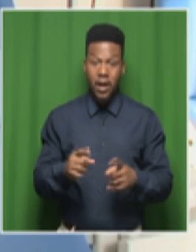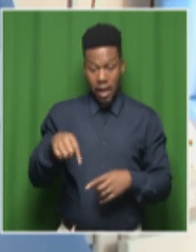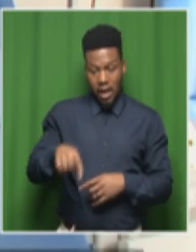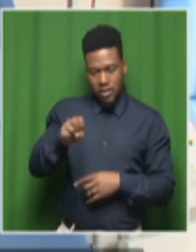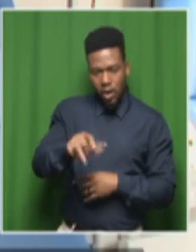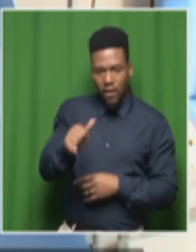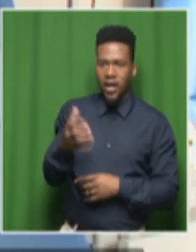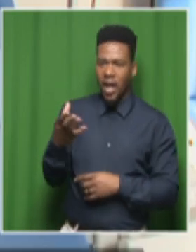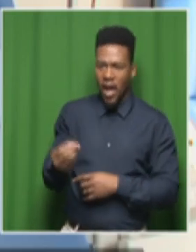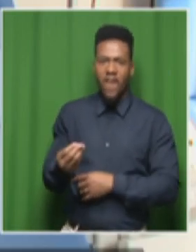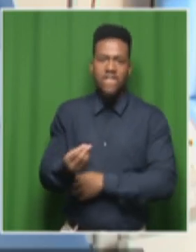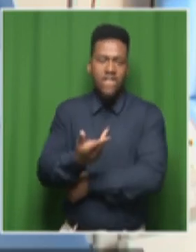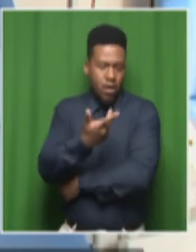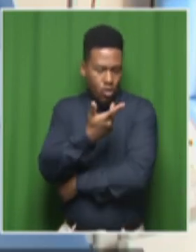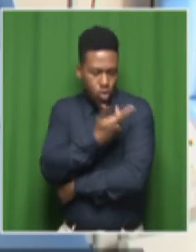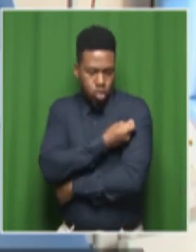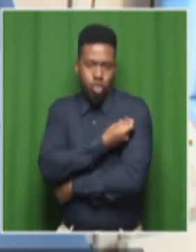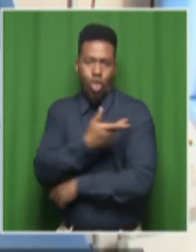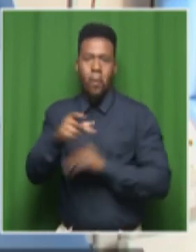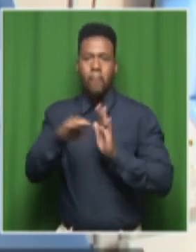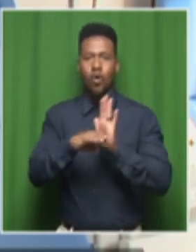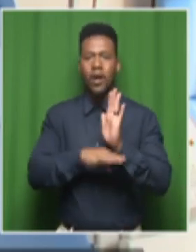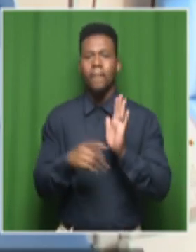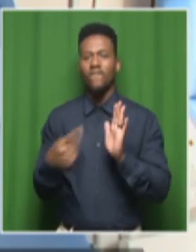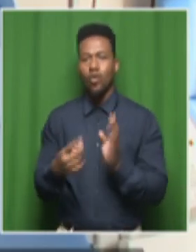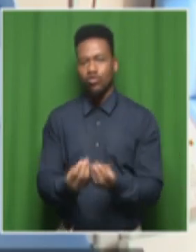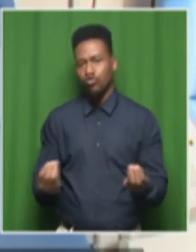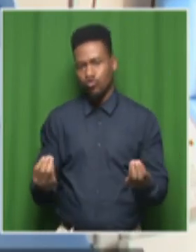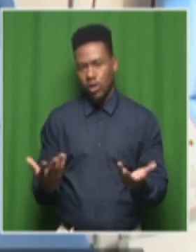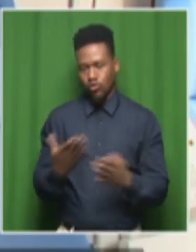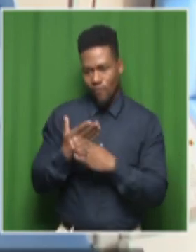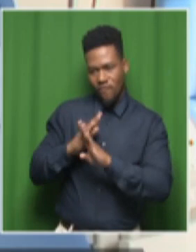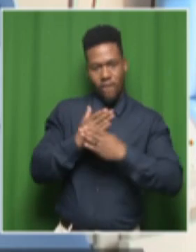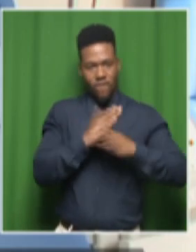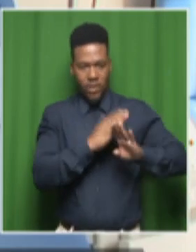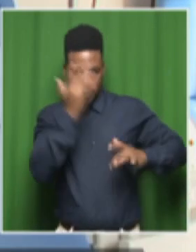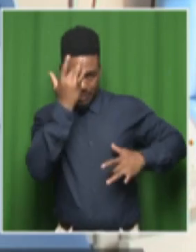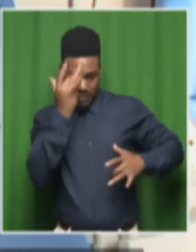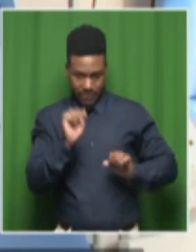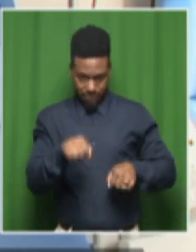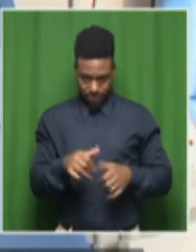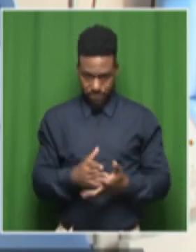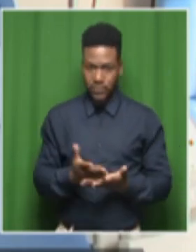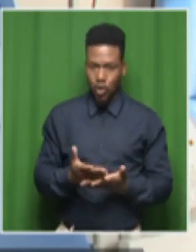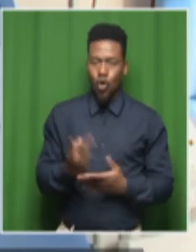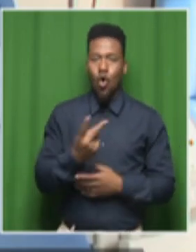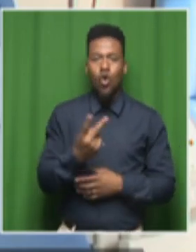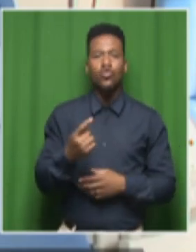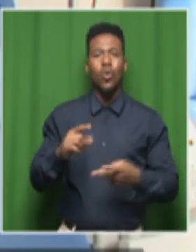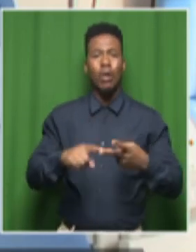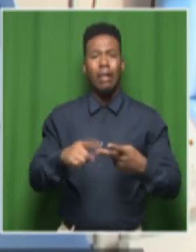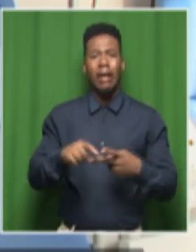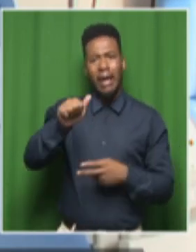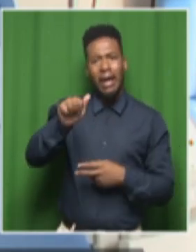immunization program for children. We have a really excellent antiretroviral rollout, which means that